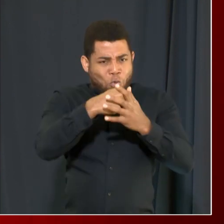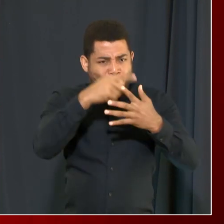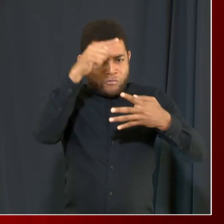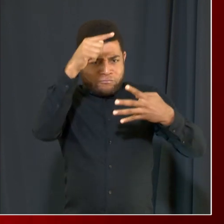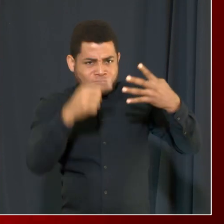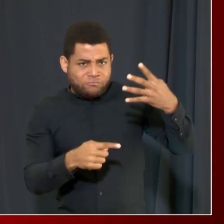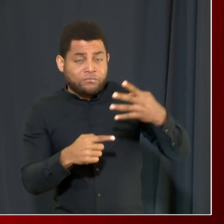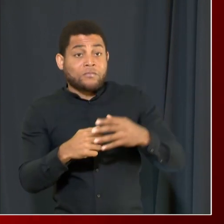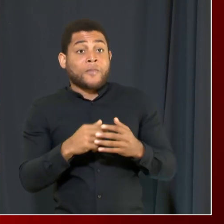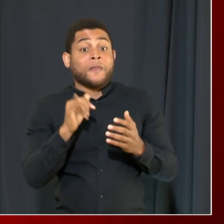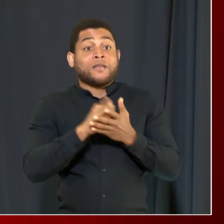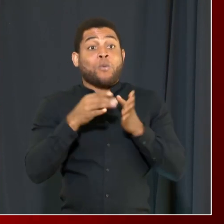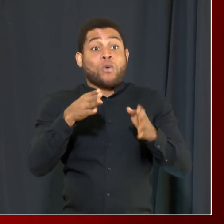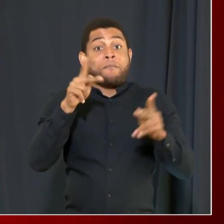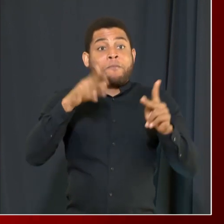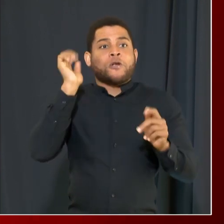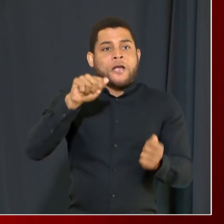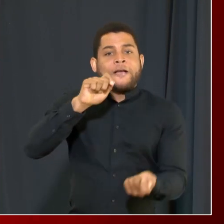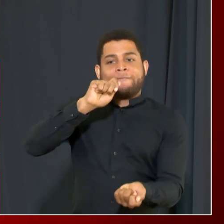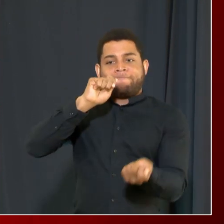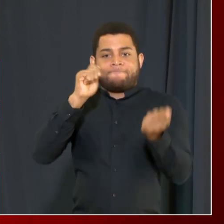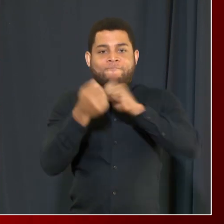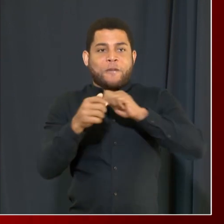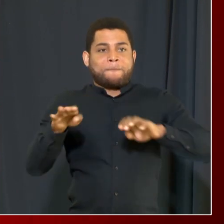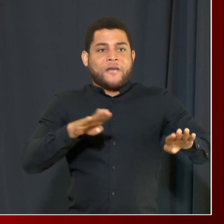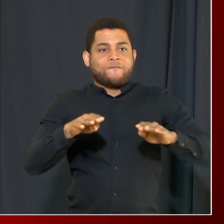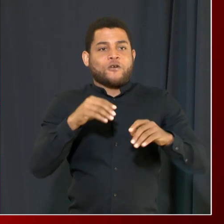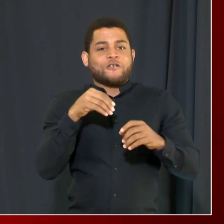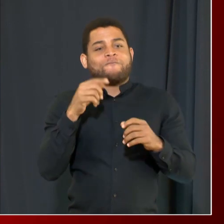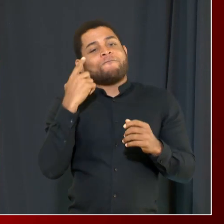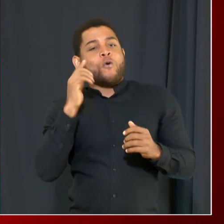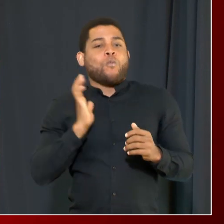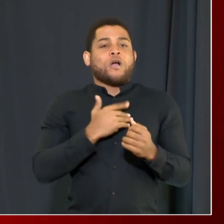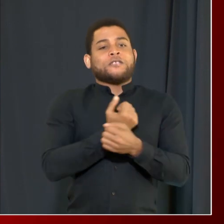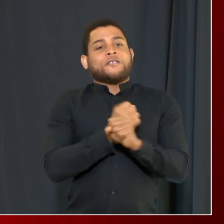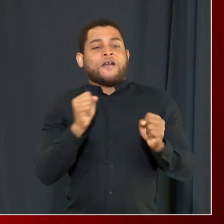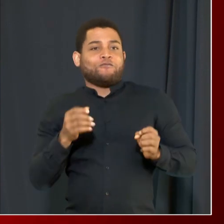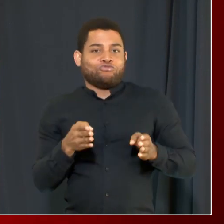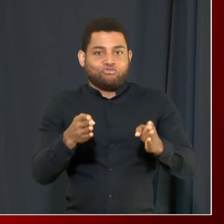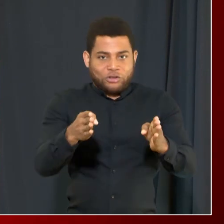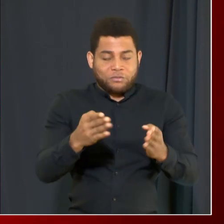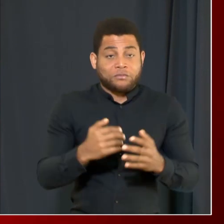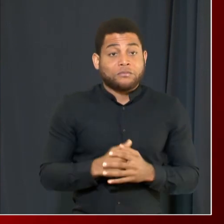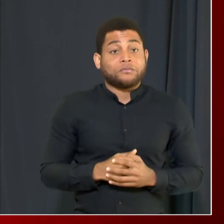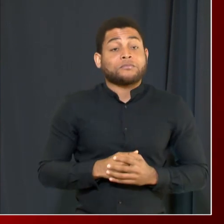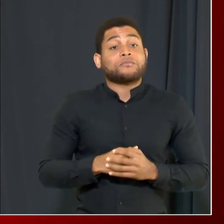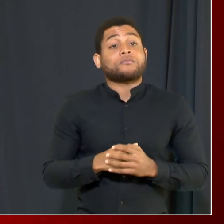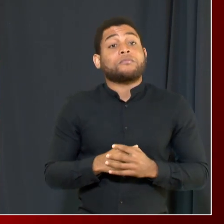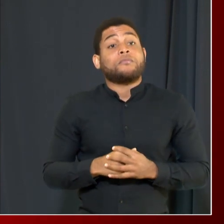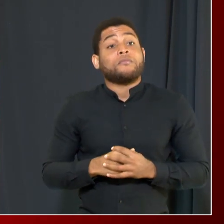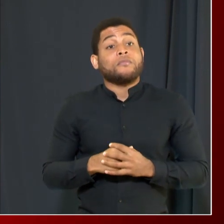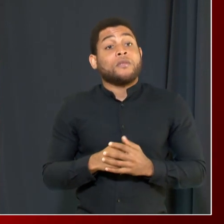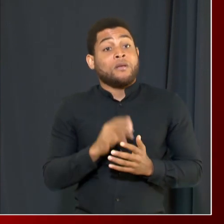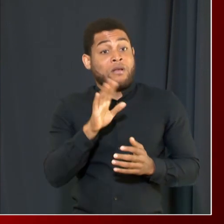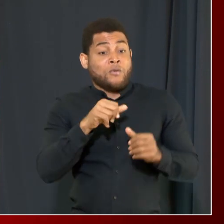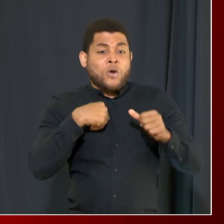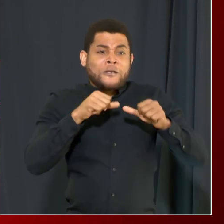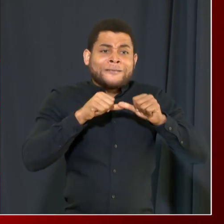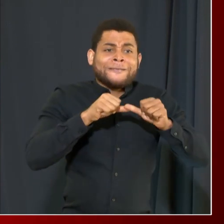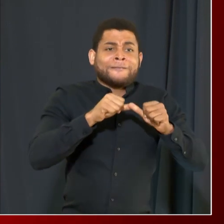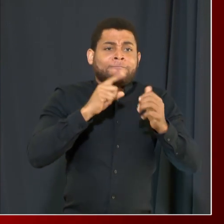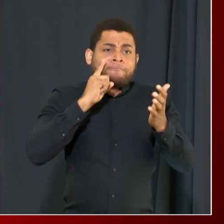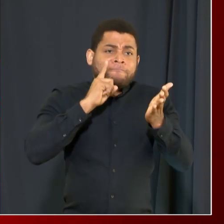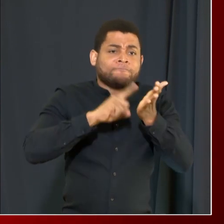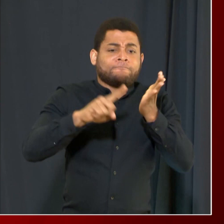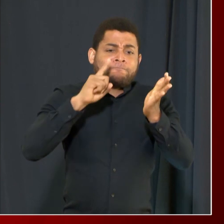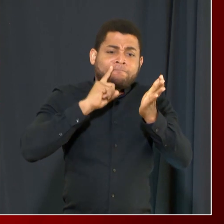behavior to make our roads safer. Since June, we've conducted 7 safety traffic compliance checkpoints